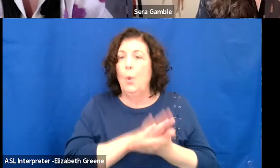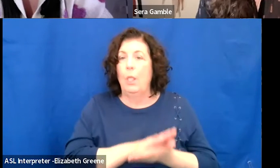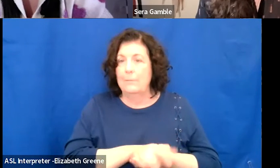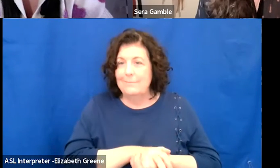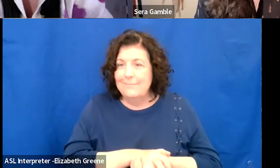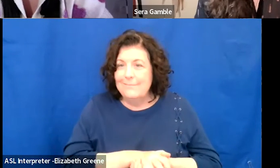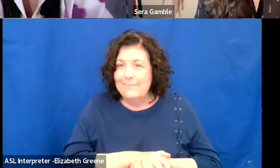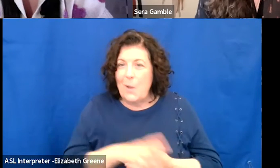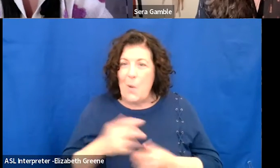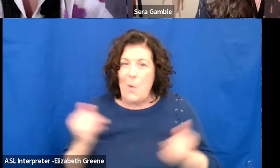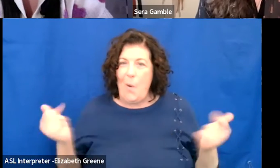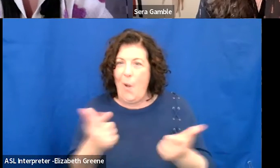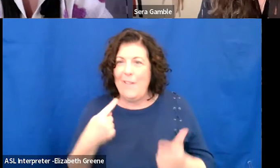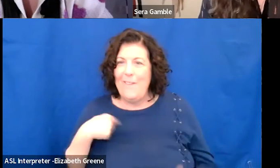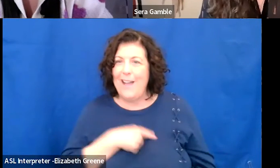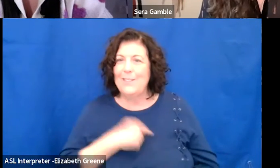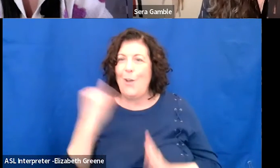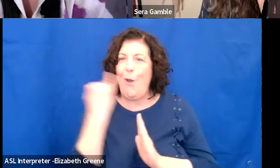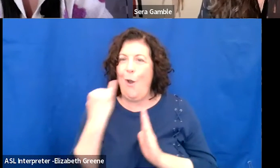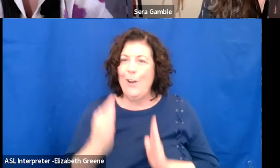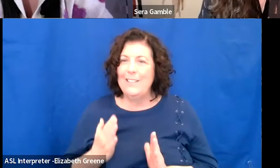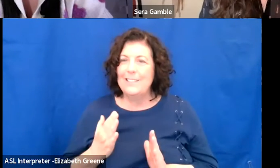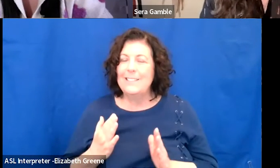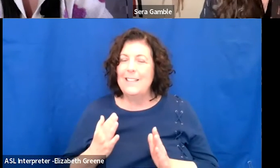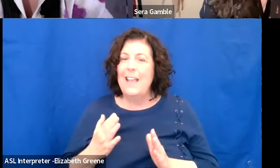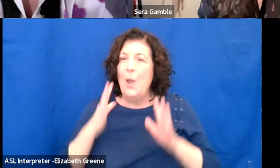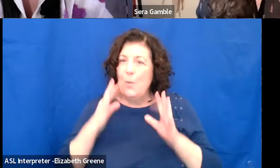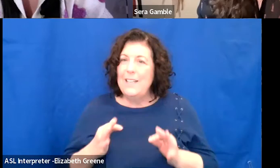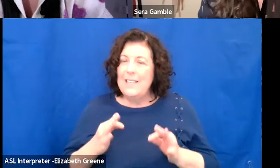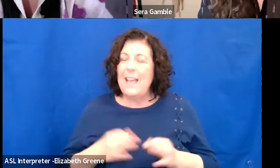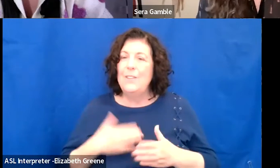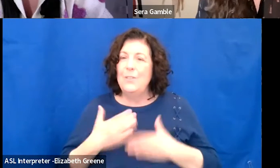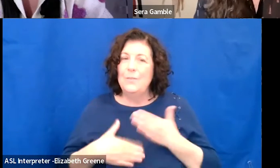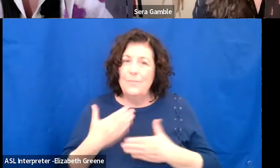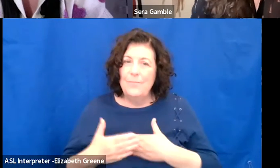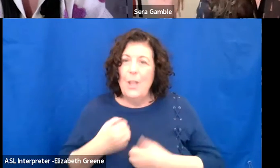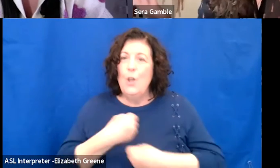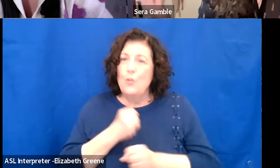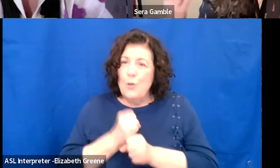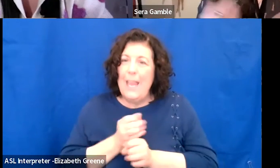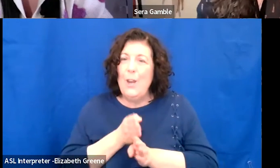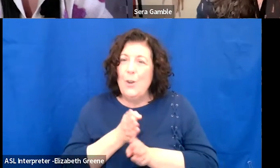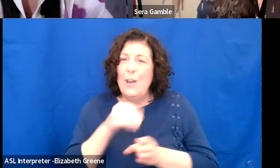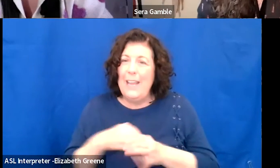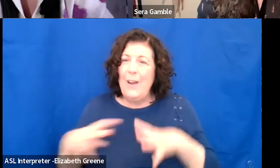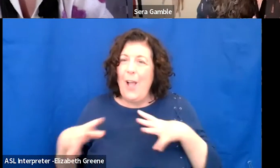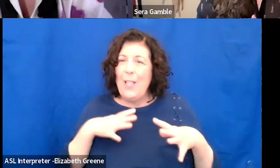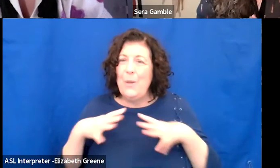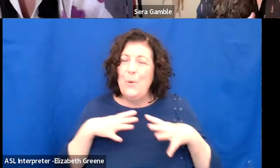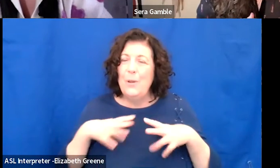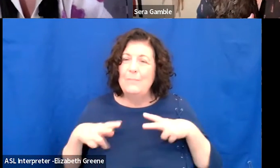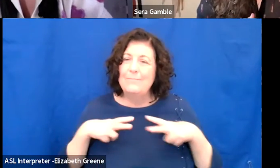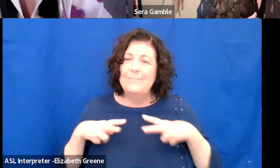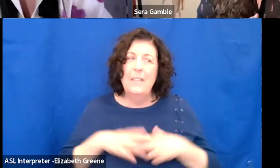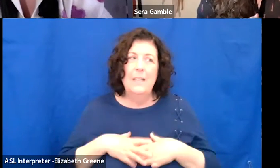We're artists. And then we decided to forge a career in Hollywood. Like, it's pretty fucking uncertain. Like, what do you do when things are uncertain? It's